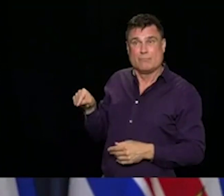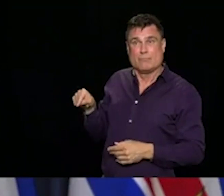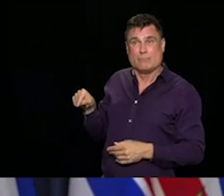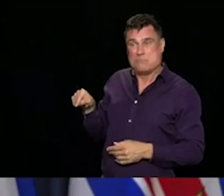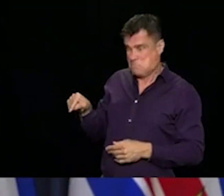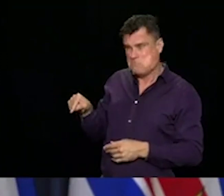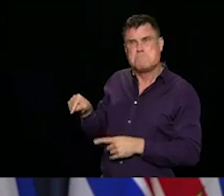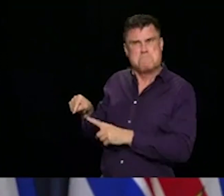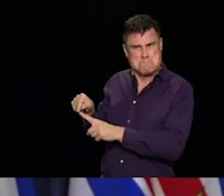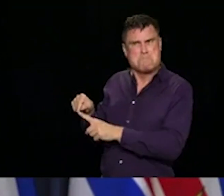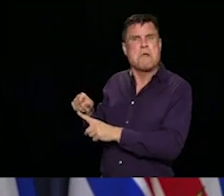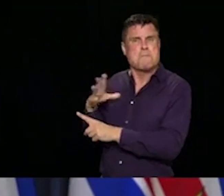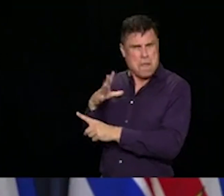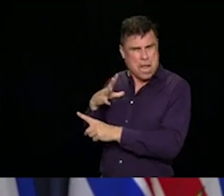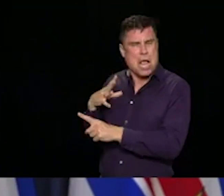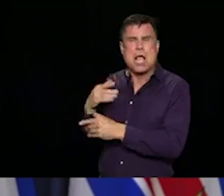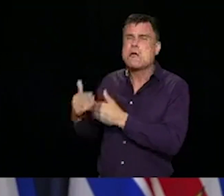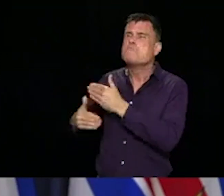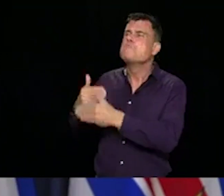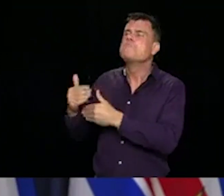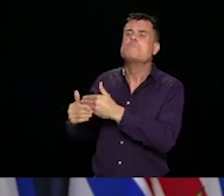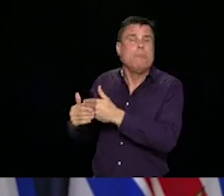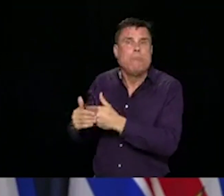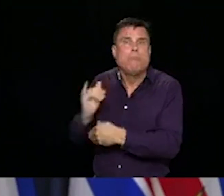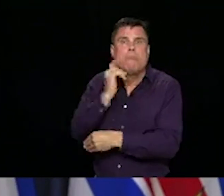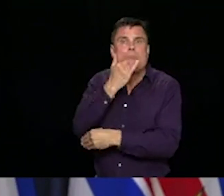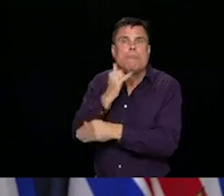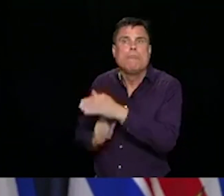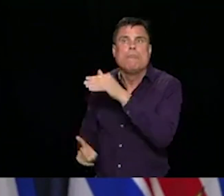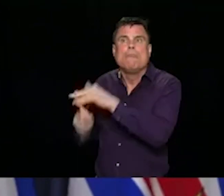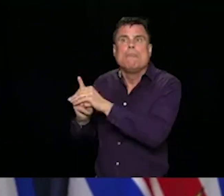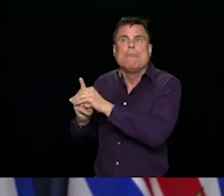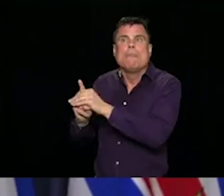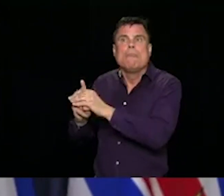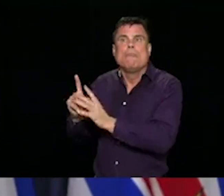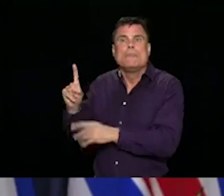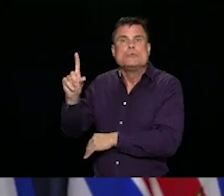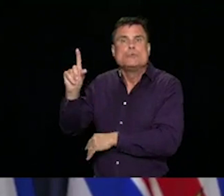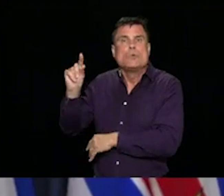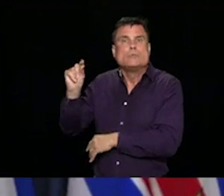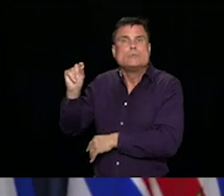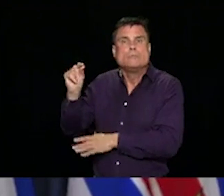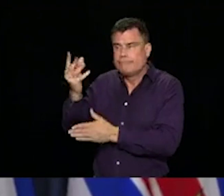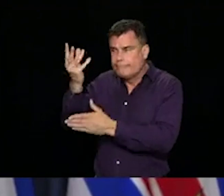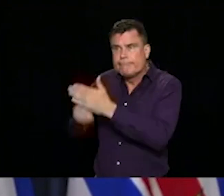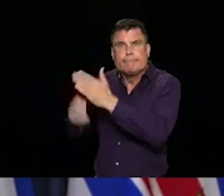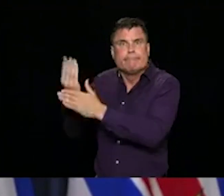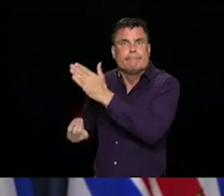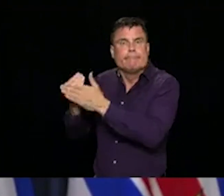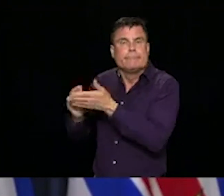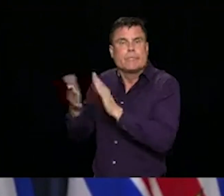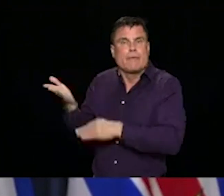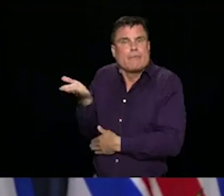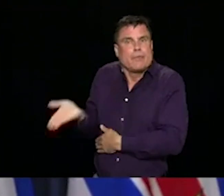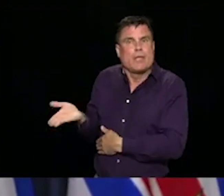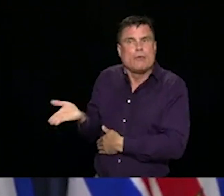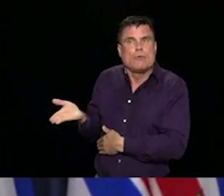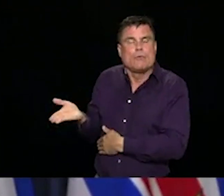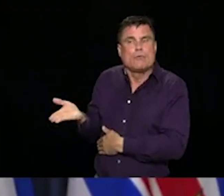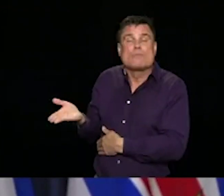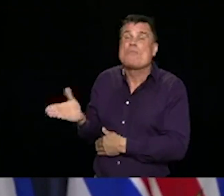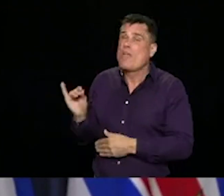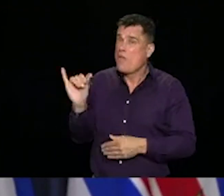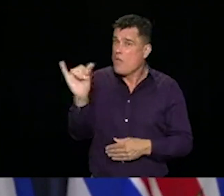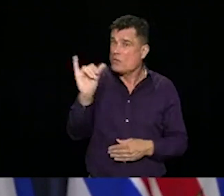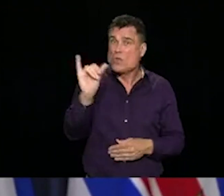passed away to 20. And that's the vulnerability. We've had outbreaks, not many, but outbreaks in